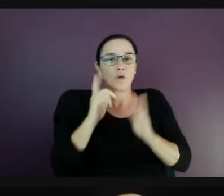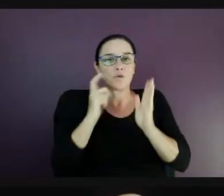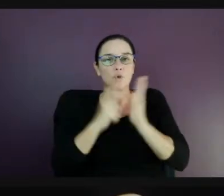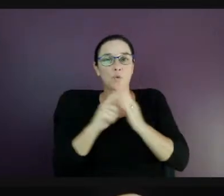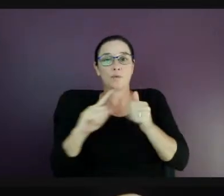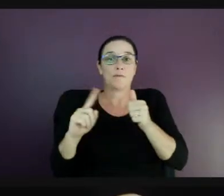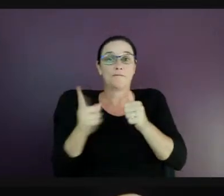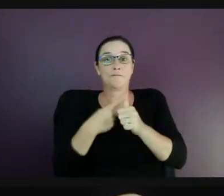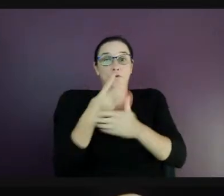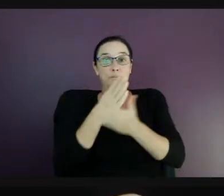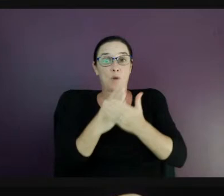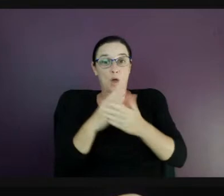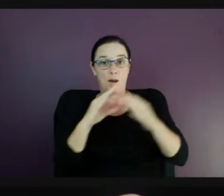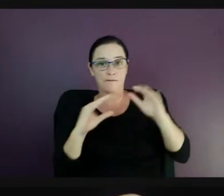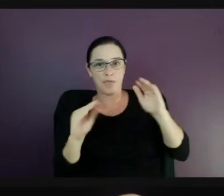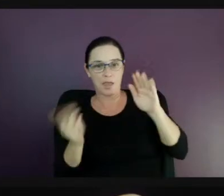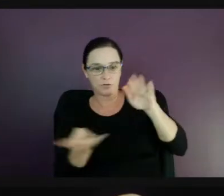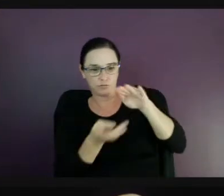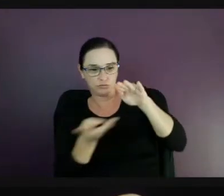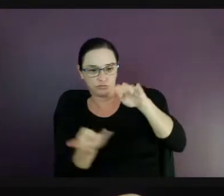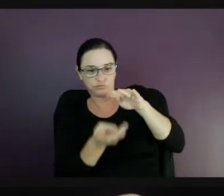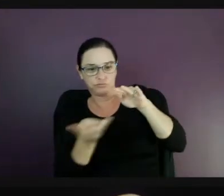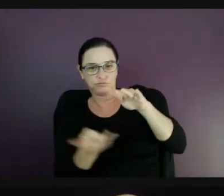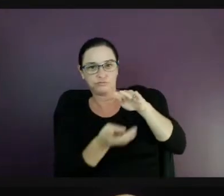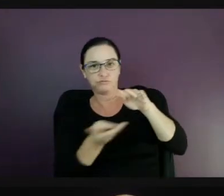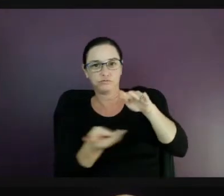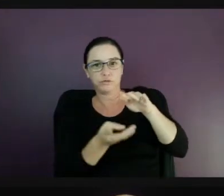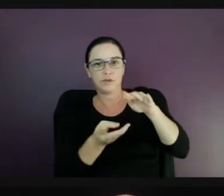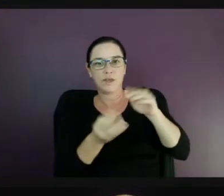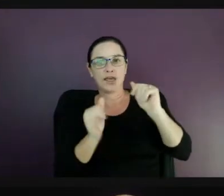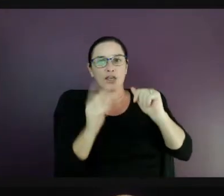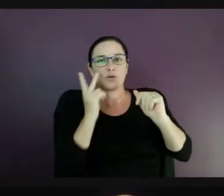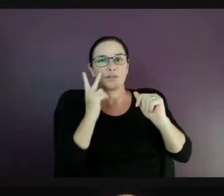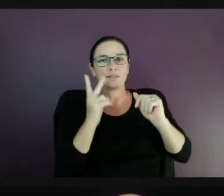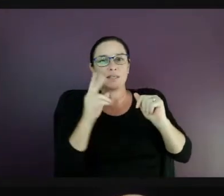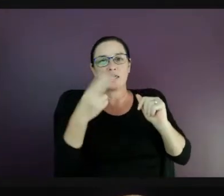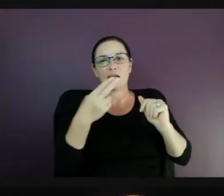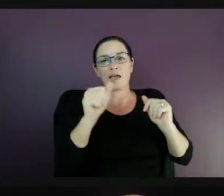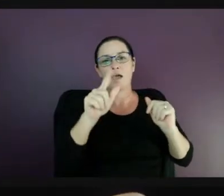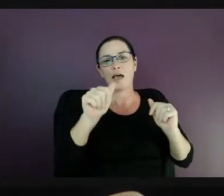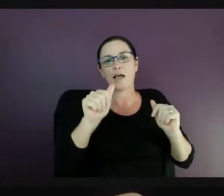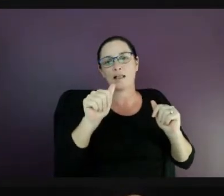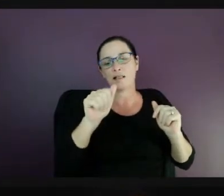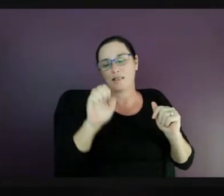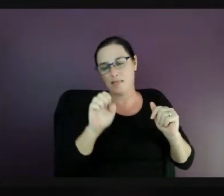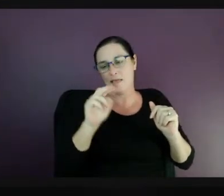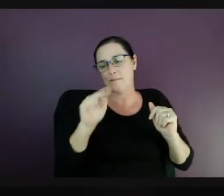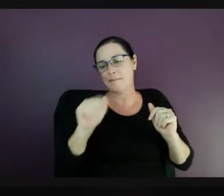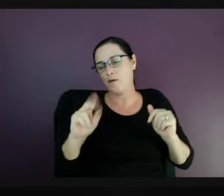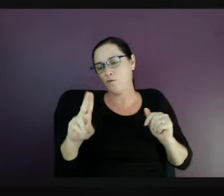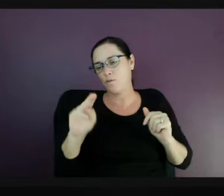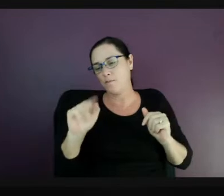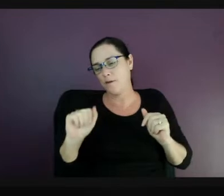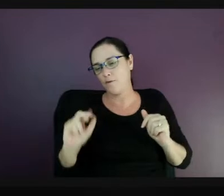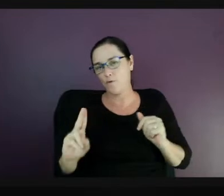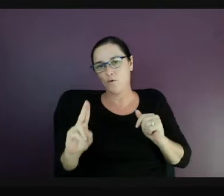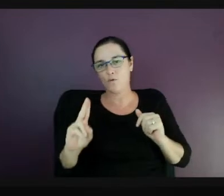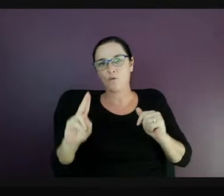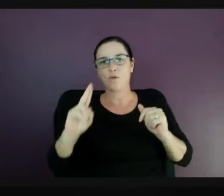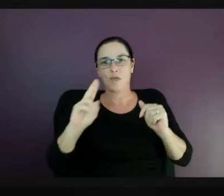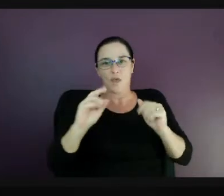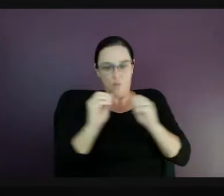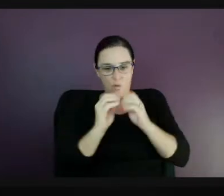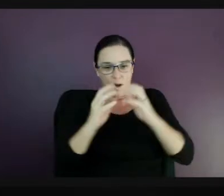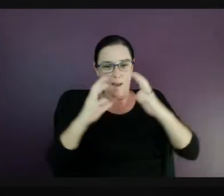did show also inflation at Halemaumau, the second part of that intrusion showed deflation at